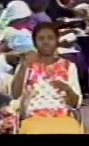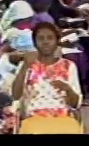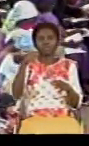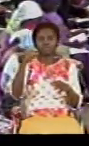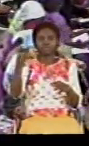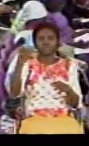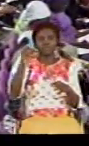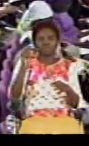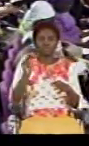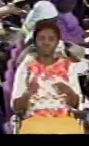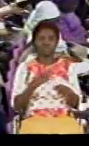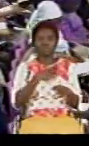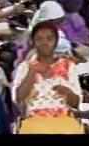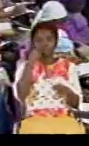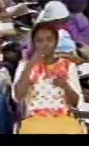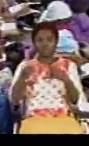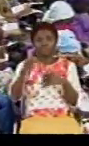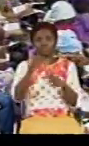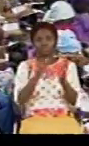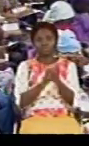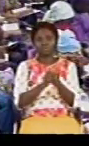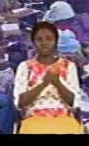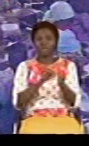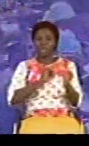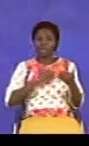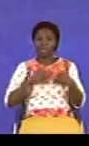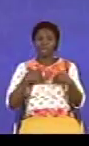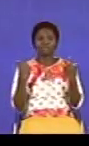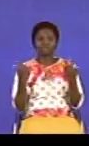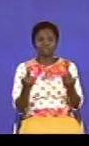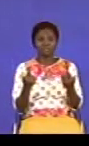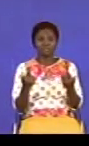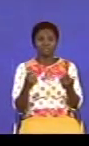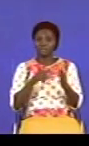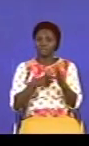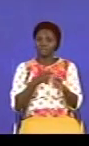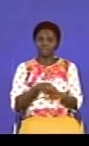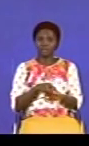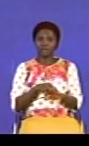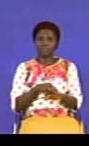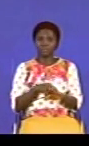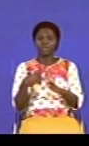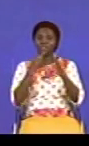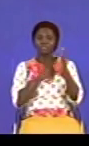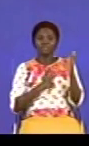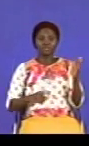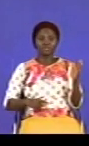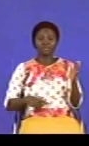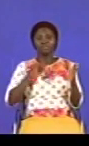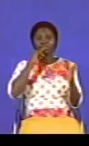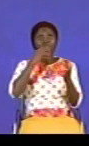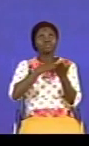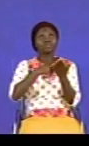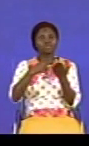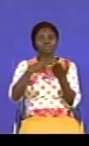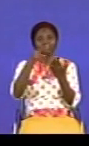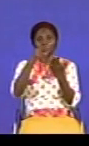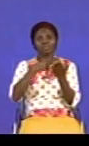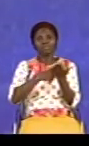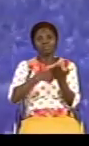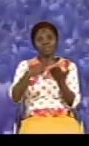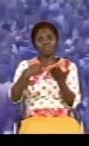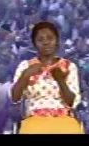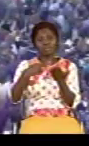I have sinned this time. The Lord is righteous. I and my people